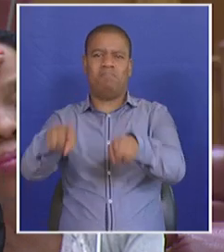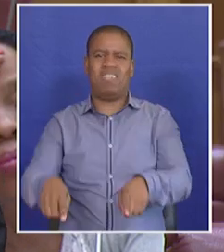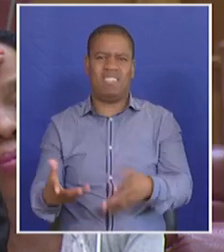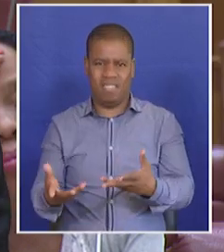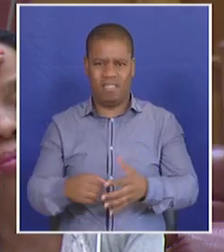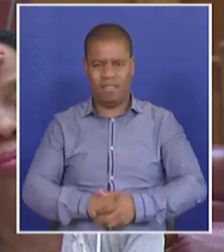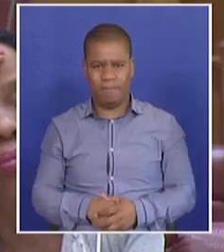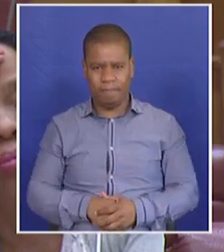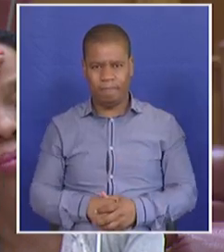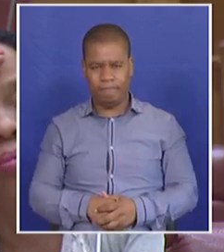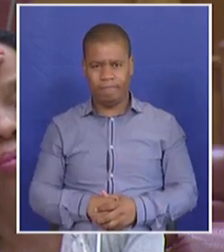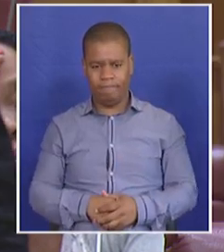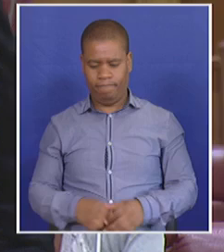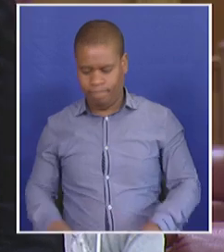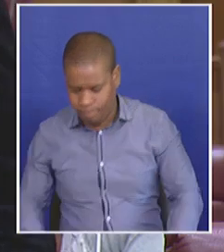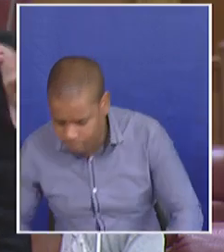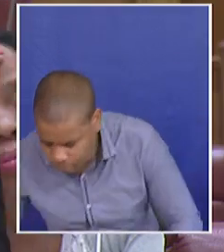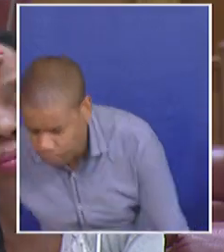so on.